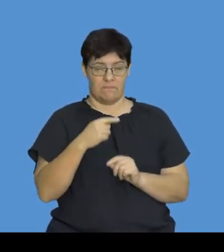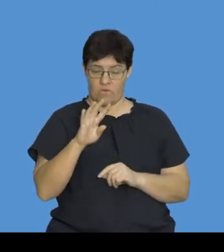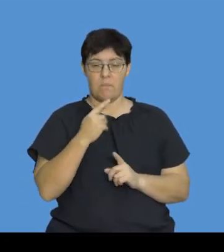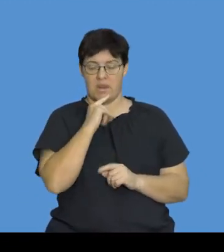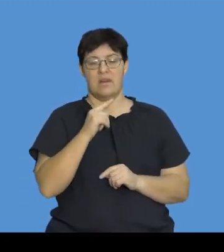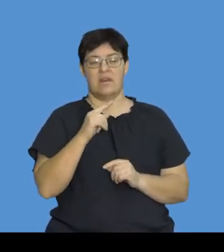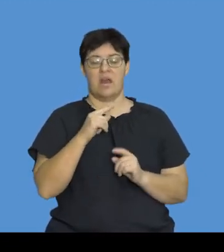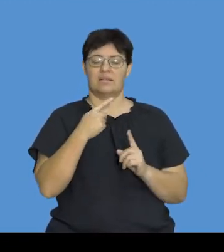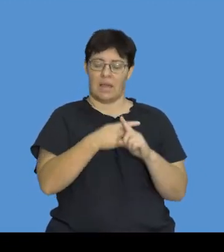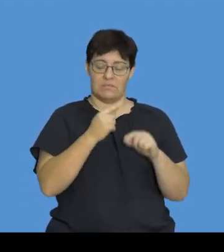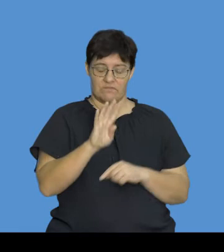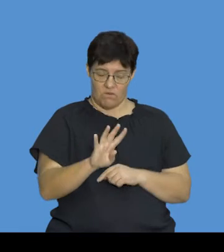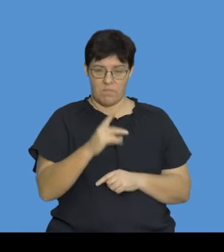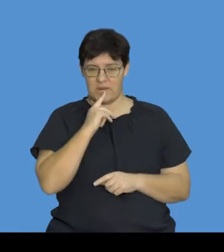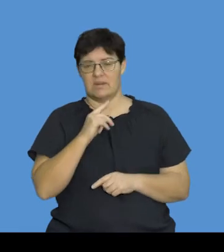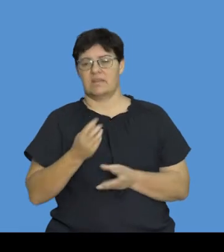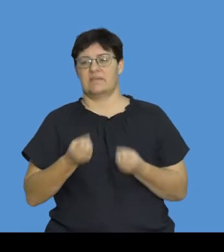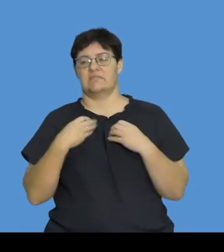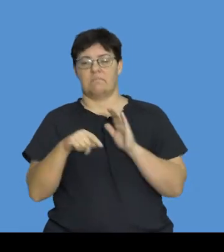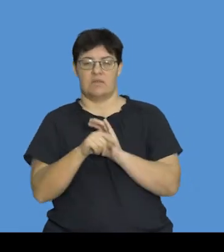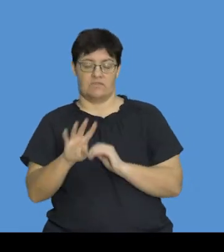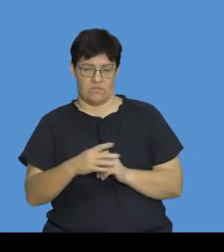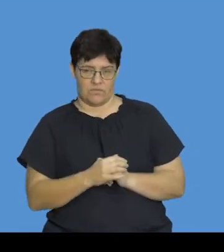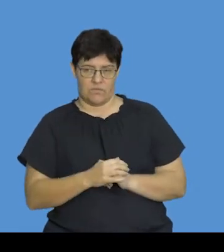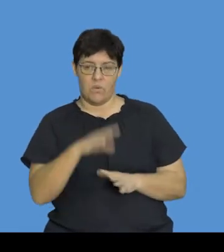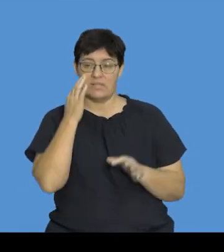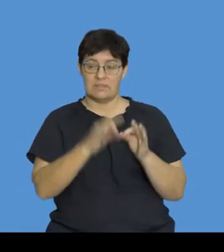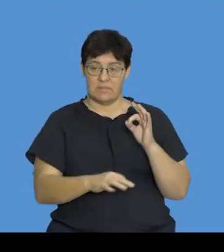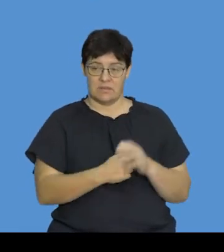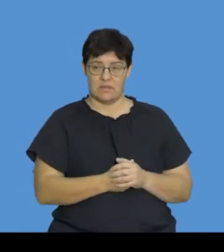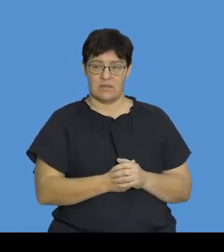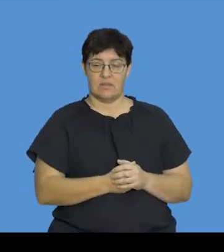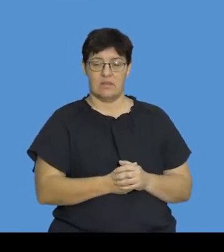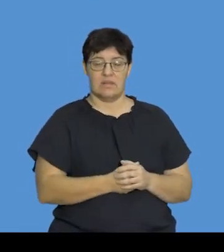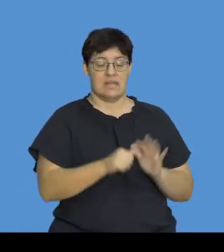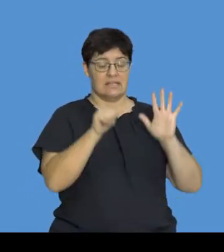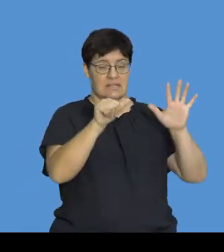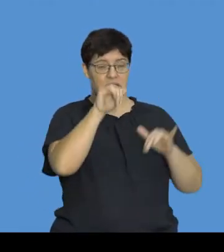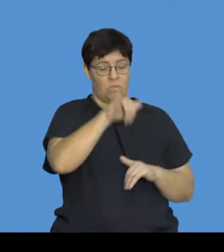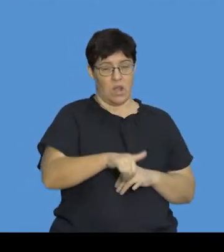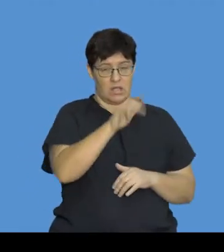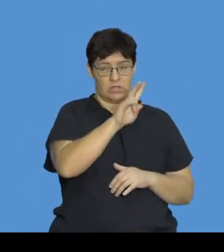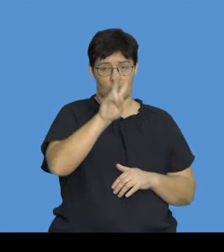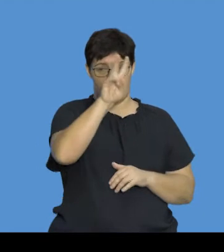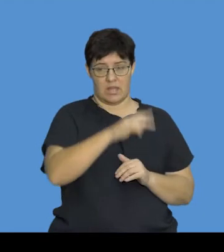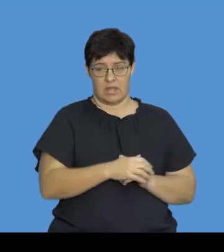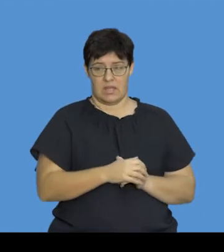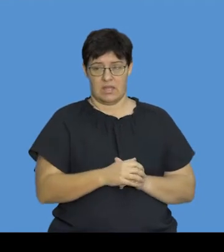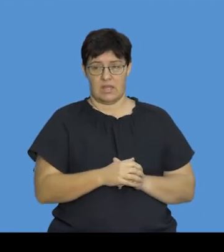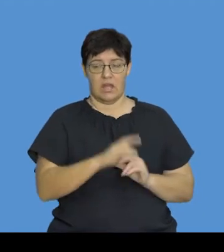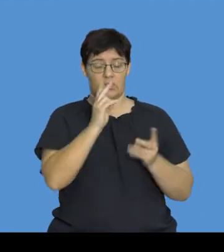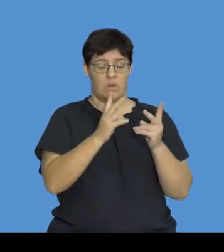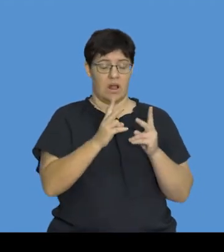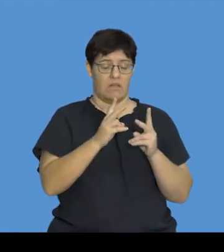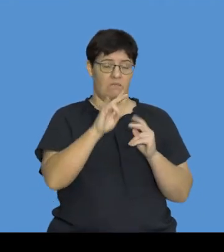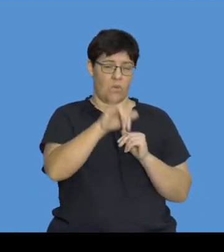4. And if you simplify this, it will then give me 6y squared. The